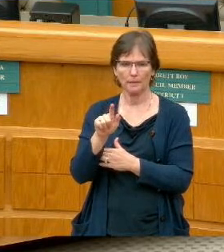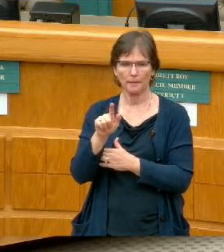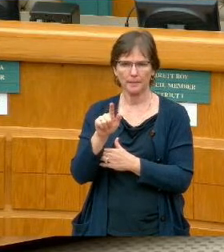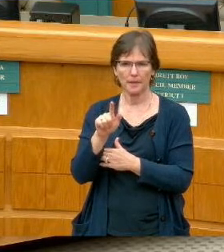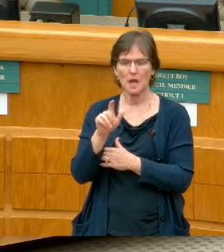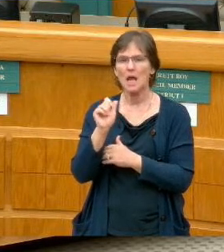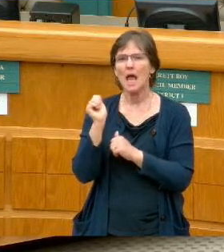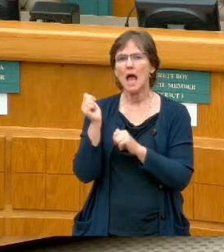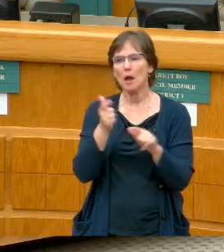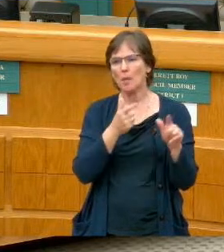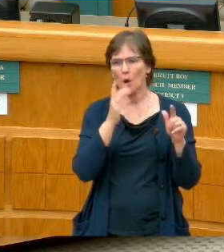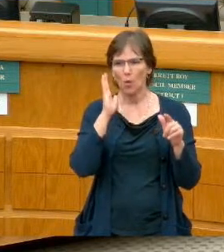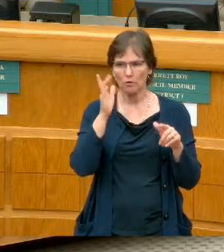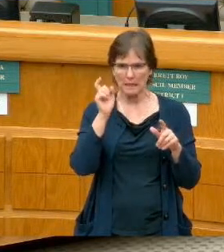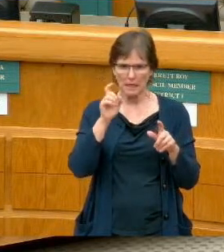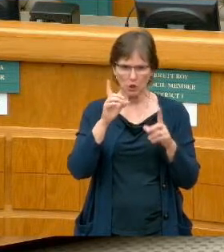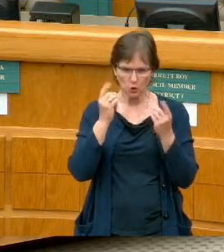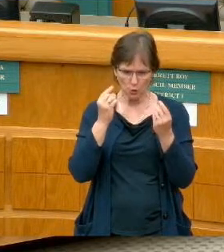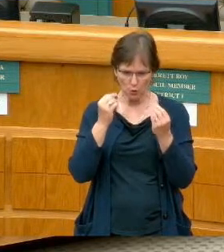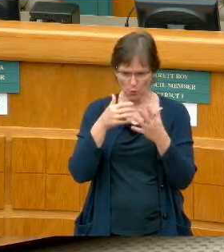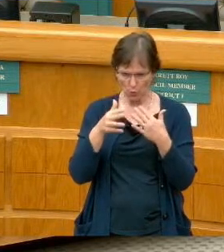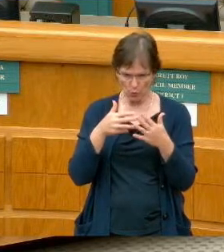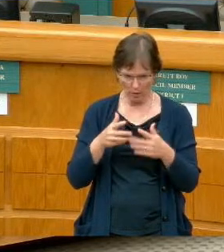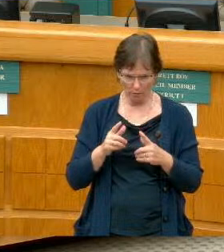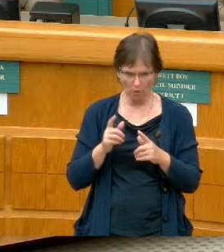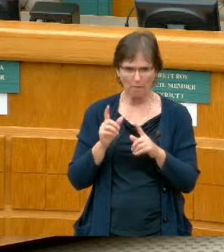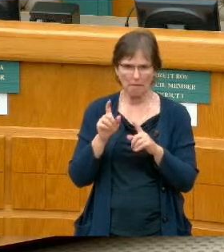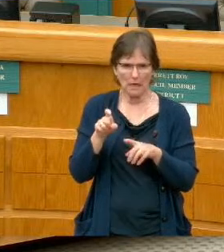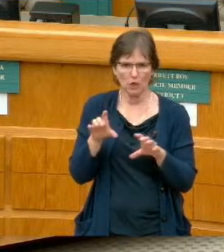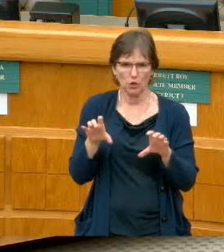judge and Mr. Zanoni time to get our orders